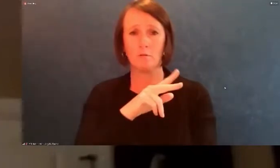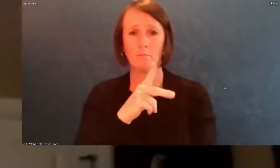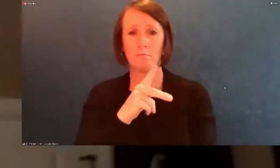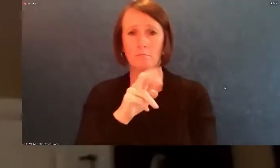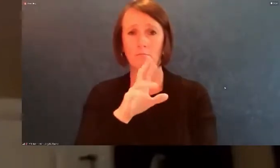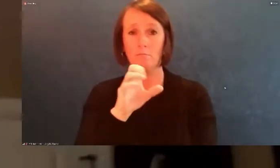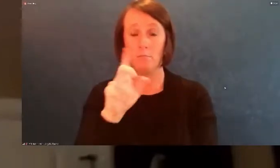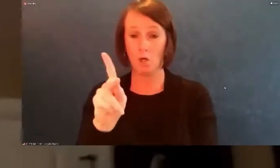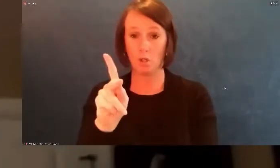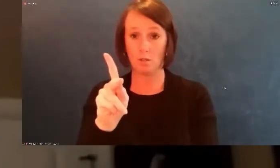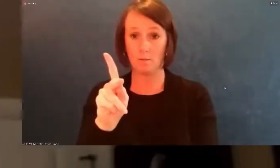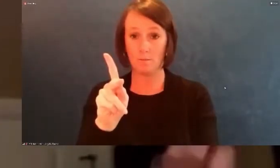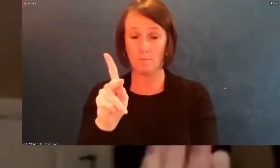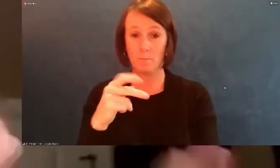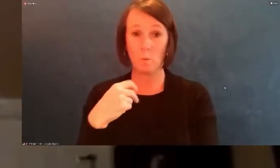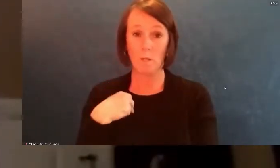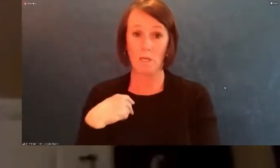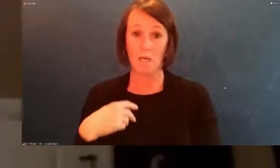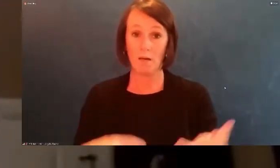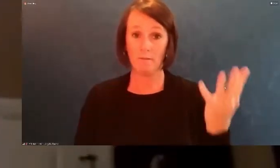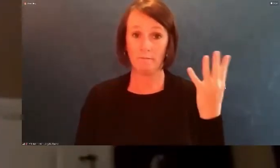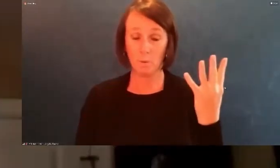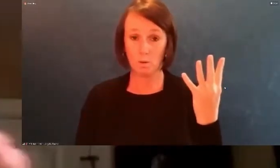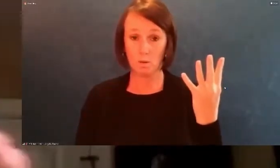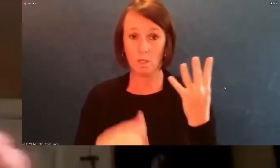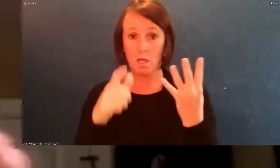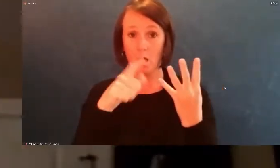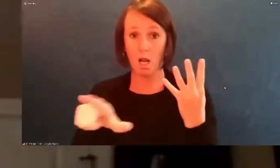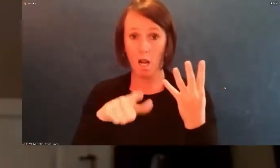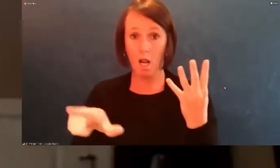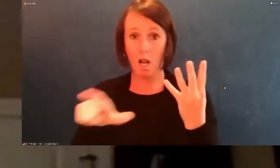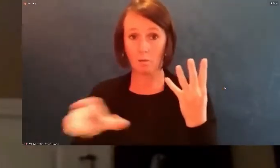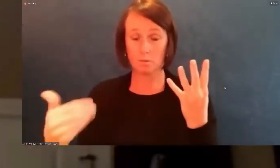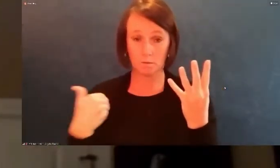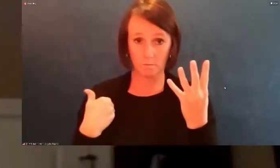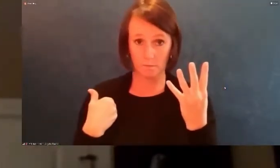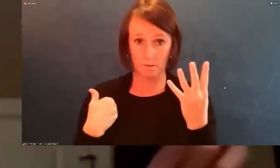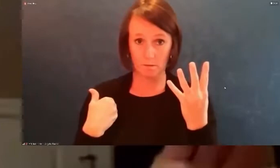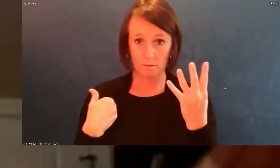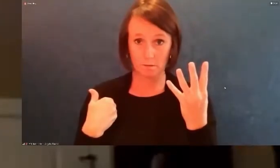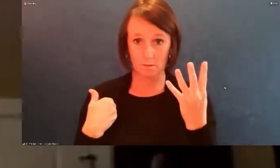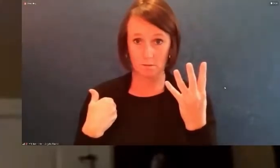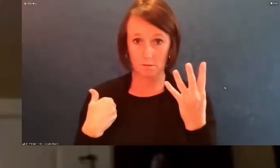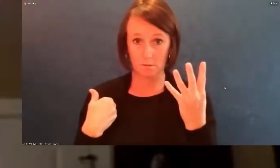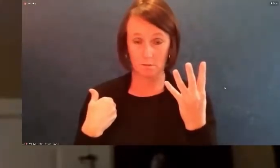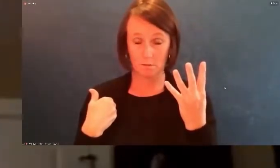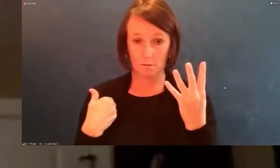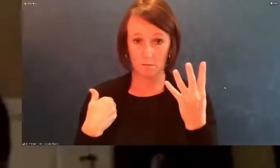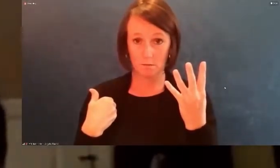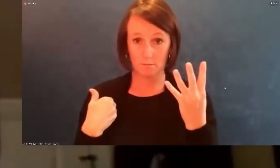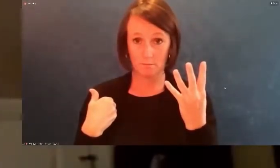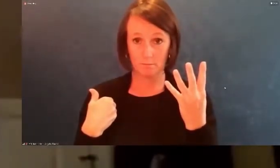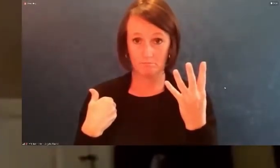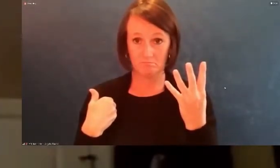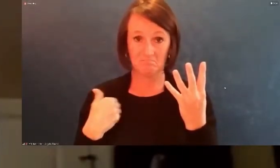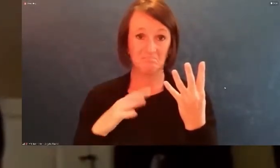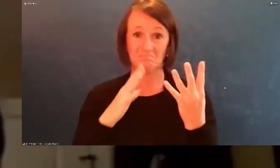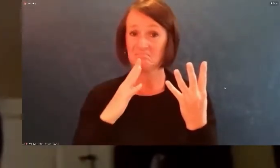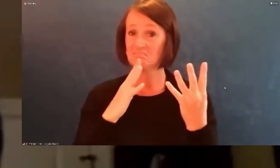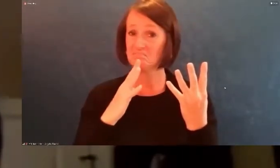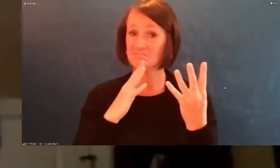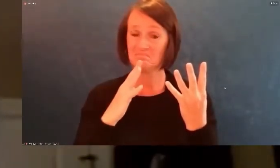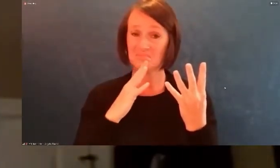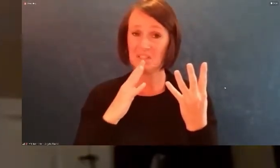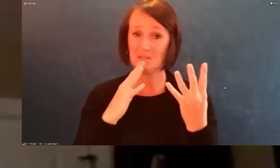quadrilingual. And what that means is Chipewyan, Bush Cree, French, and English are spoken at any given time in